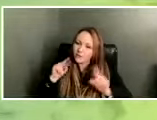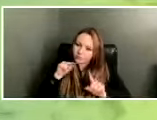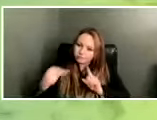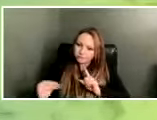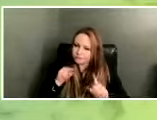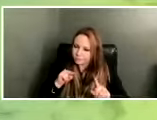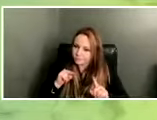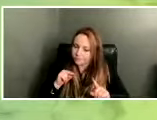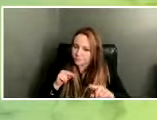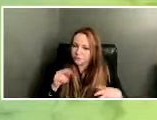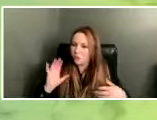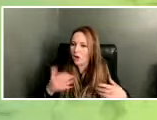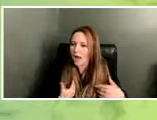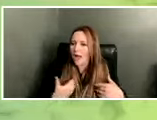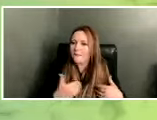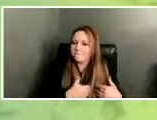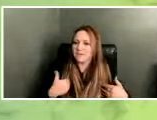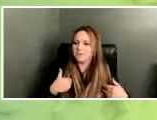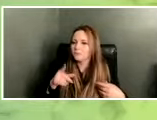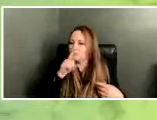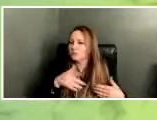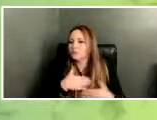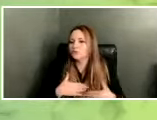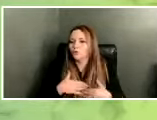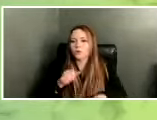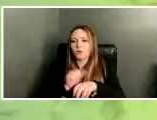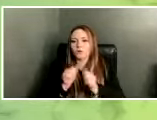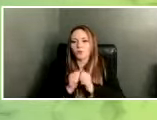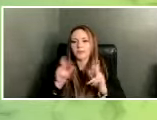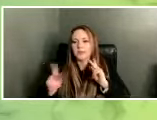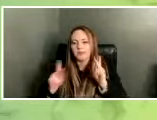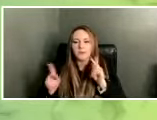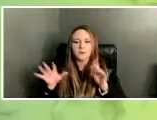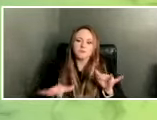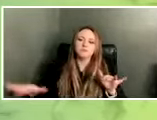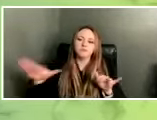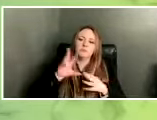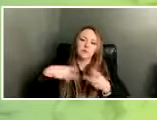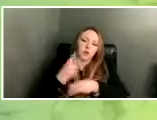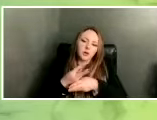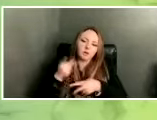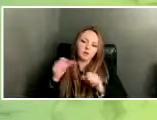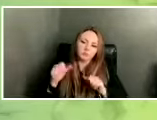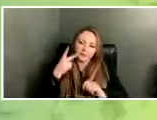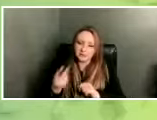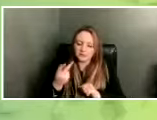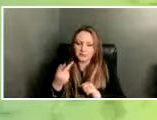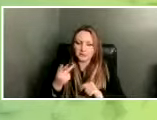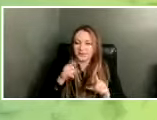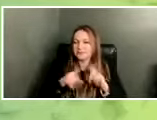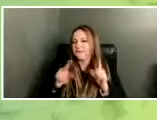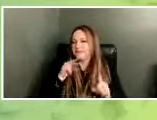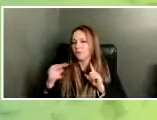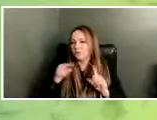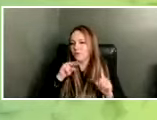And so our cohort members love being able to work with people across, the world, because you can see just a different